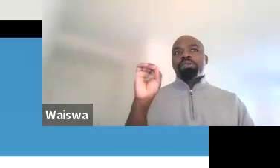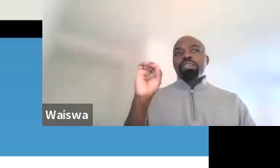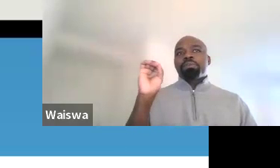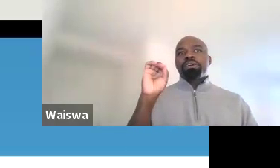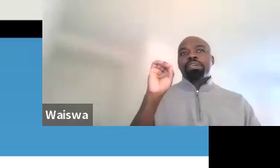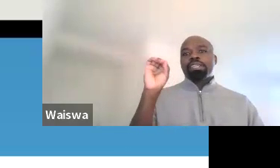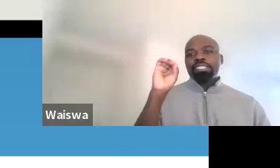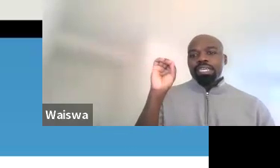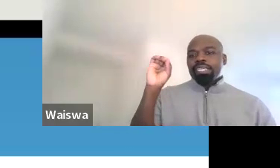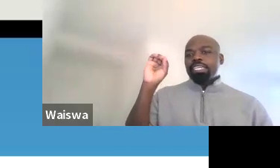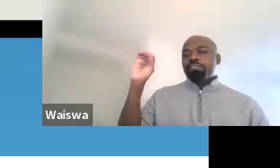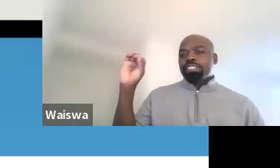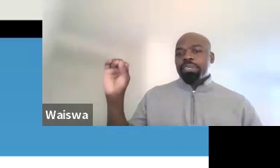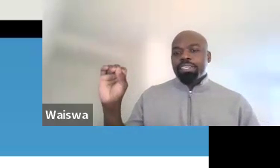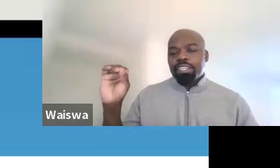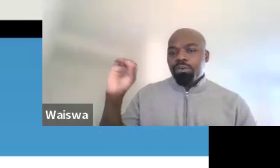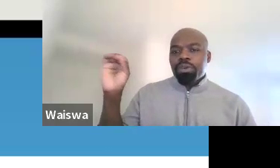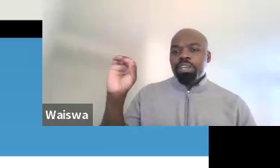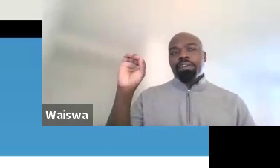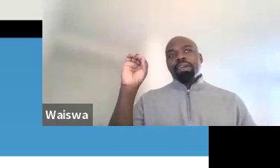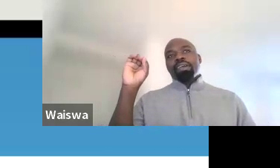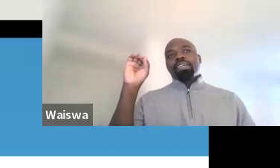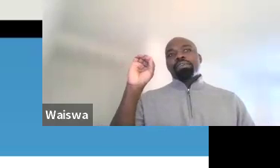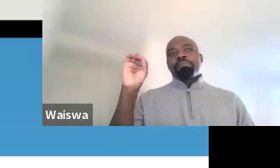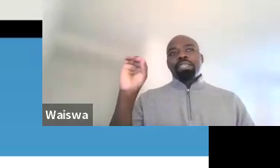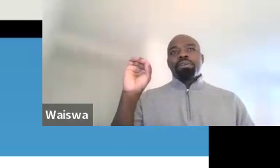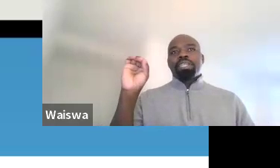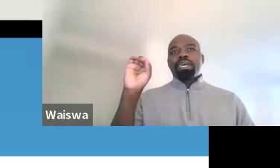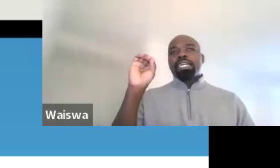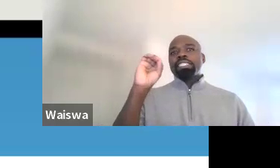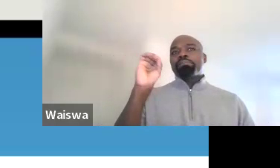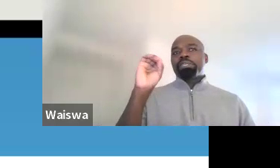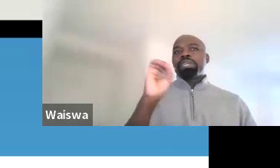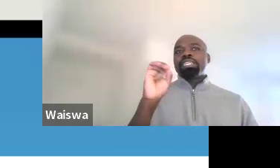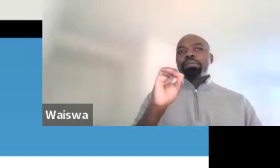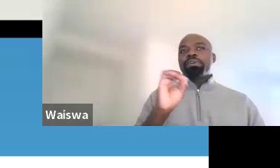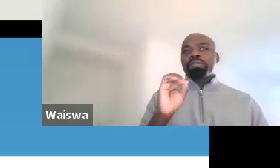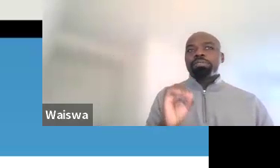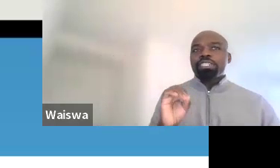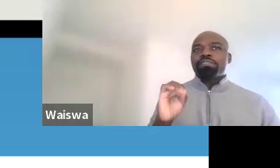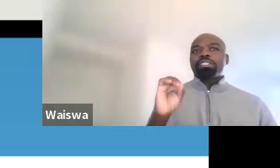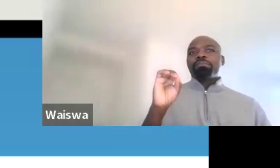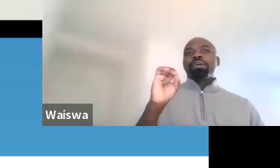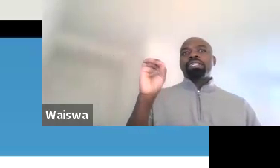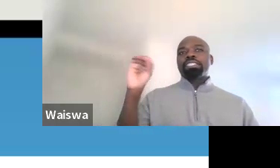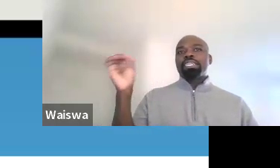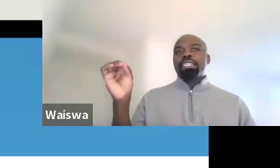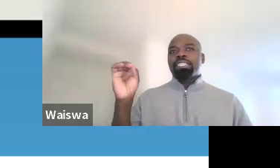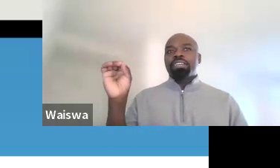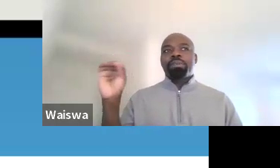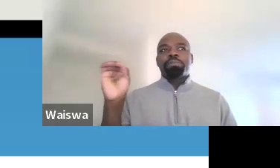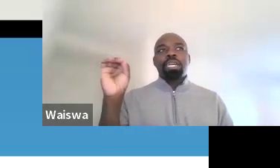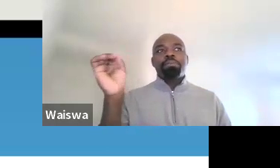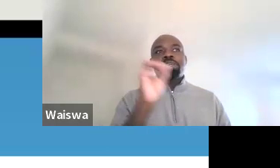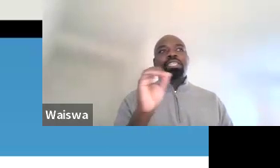copy them to email, because if it's a minister, whoever, they may not actually be reading the email themselves, but instead